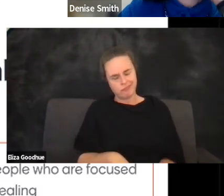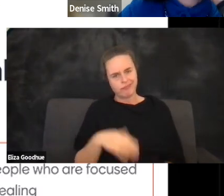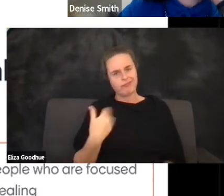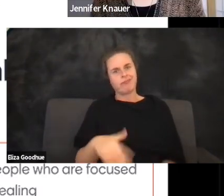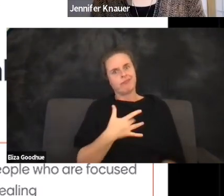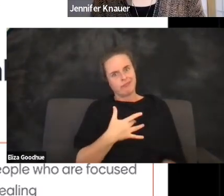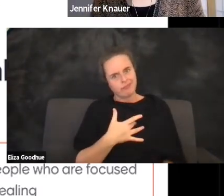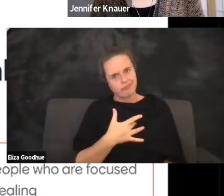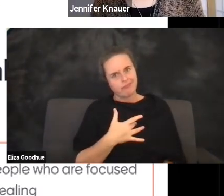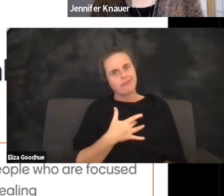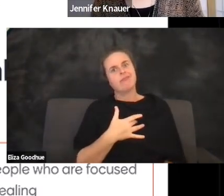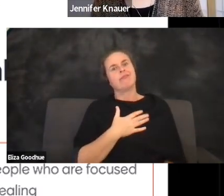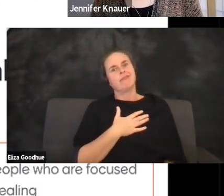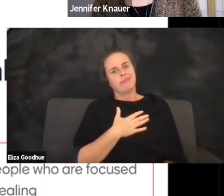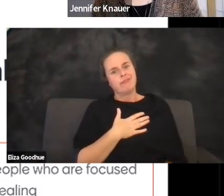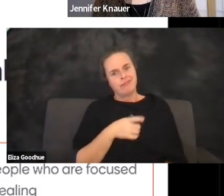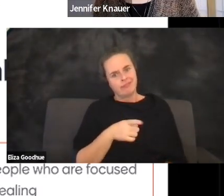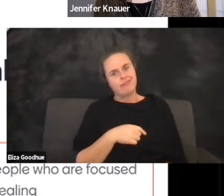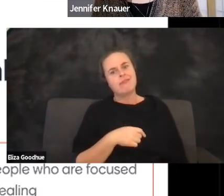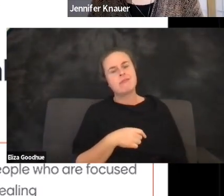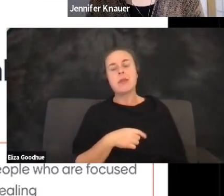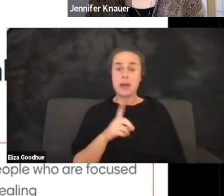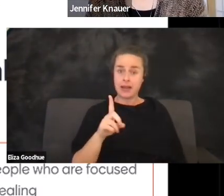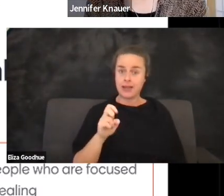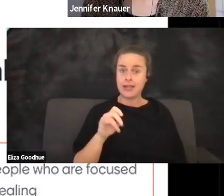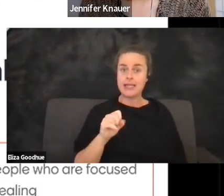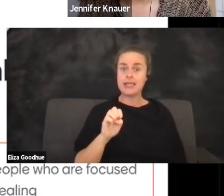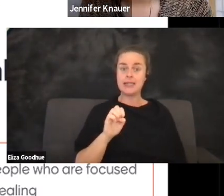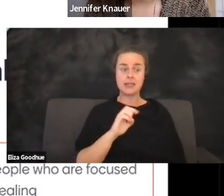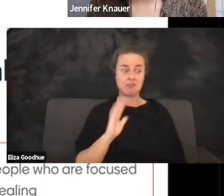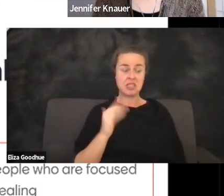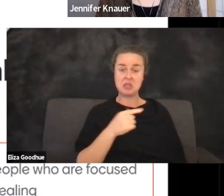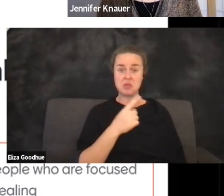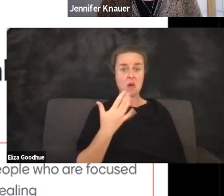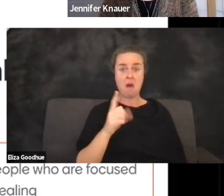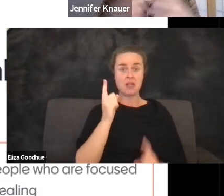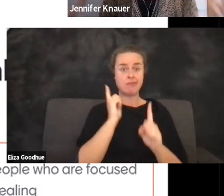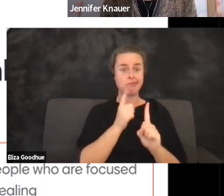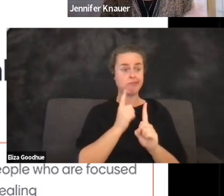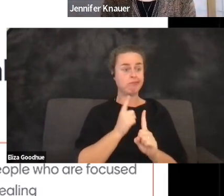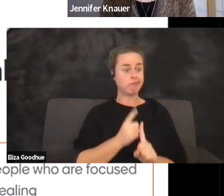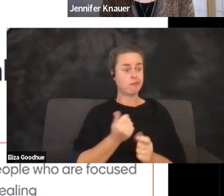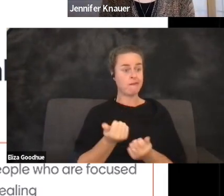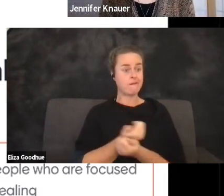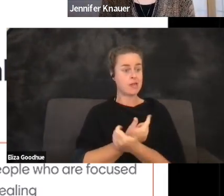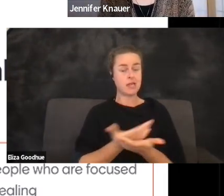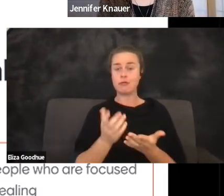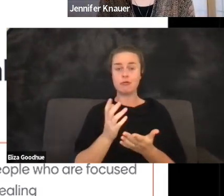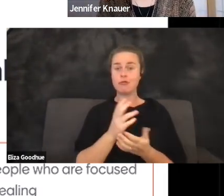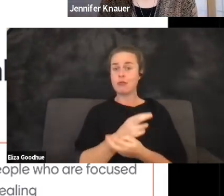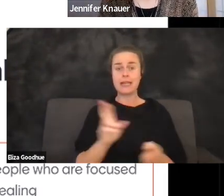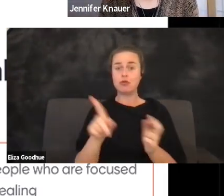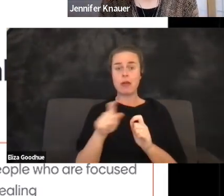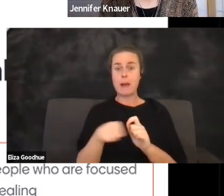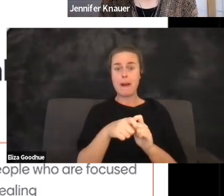So I'll leave this screen up, but Denise, I think you've hit all the high points and ready to close this meeting if people need to scoot.